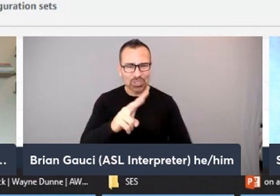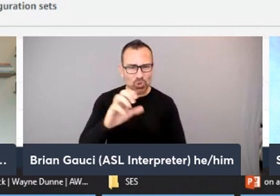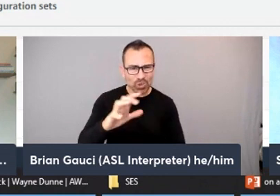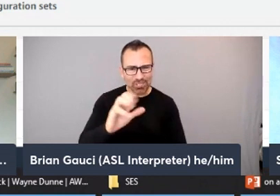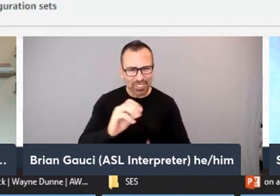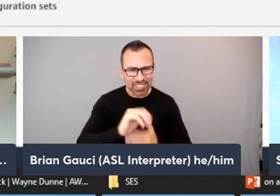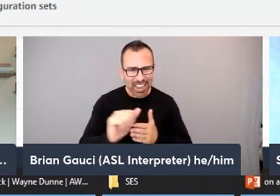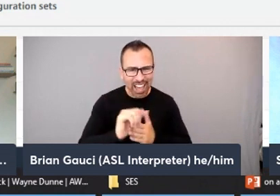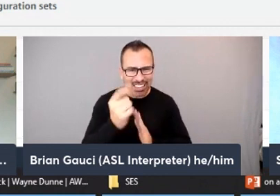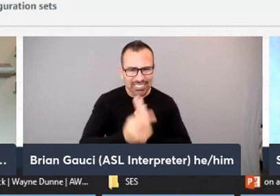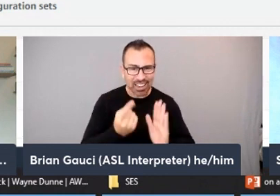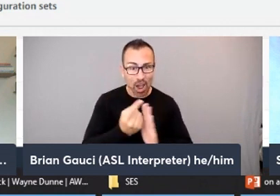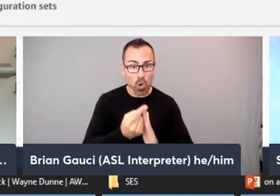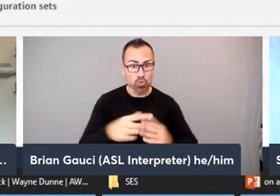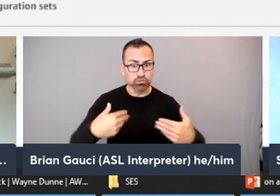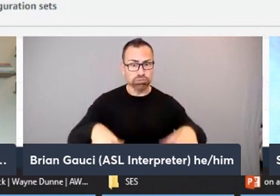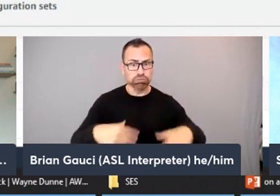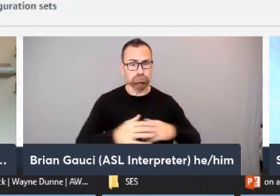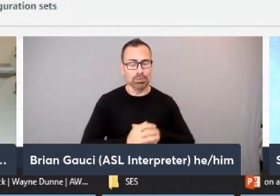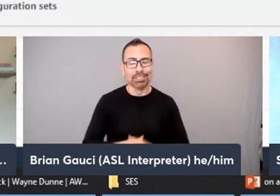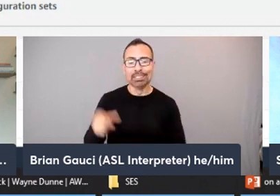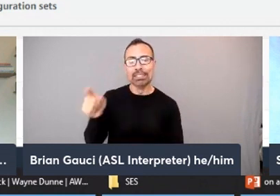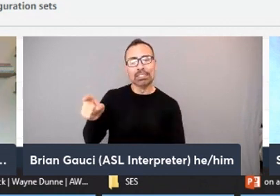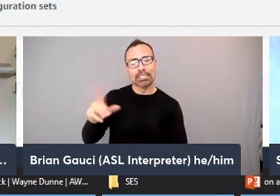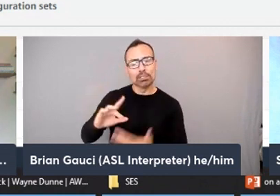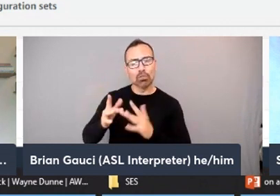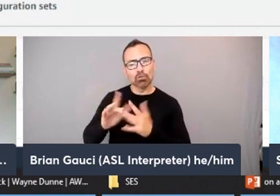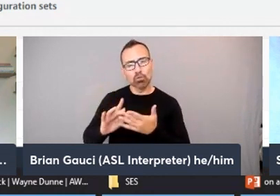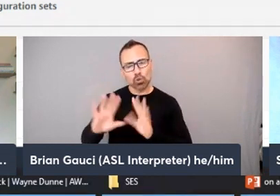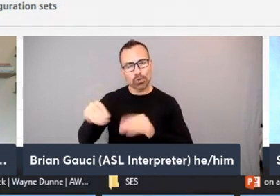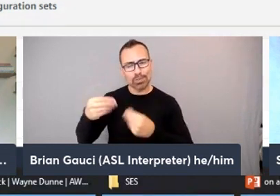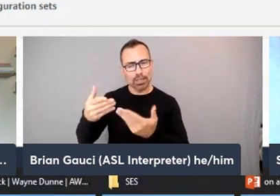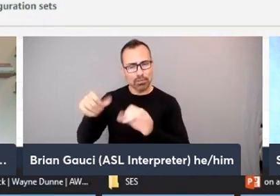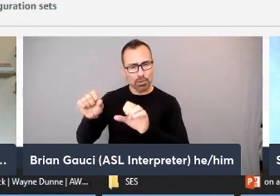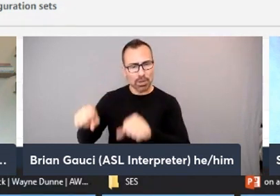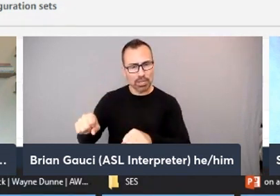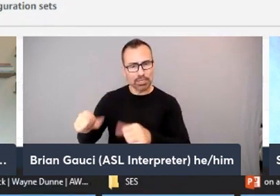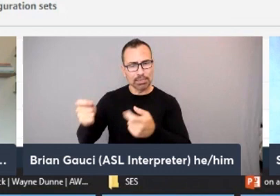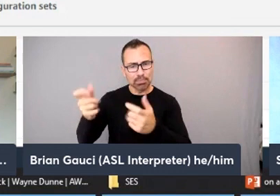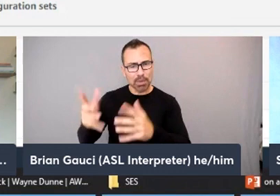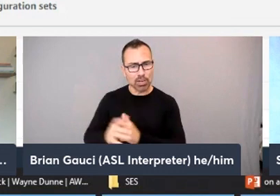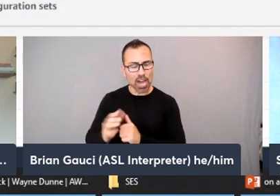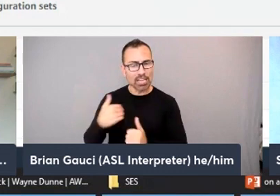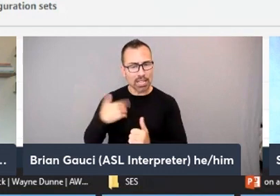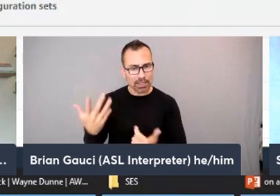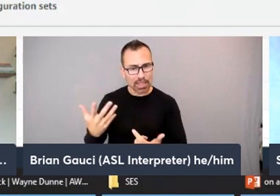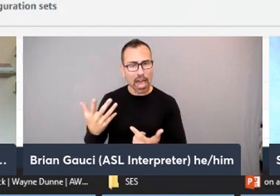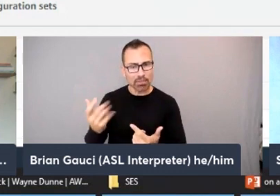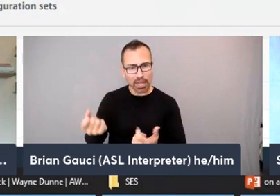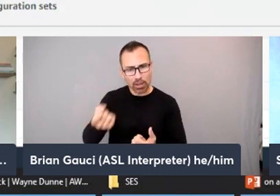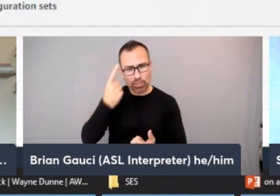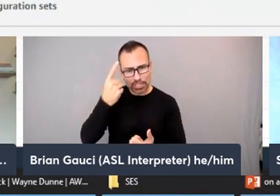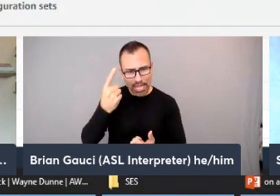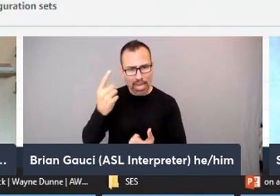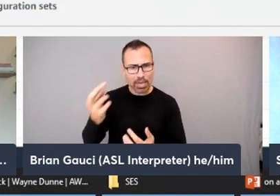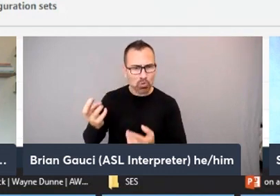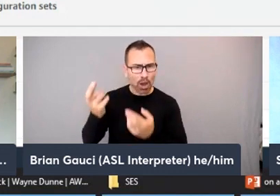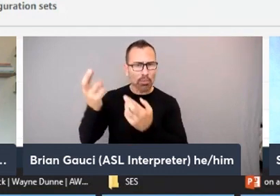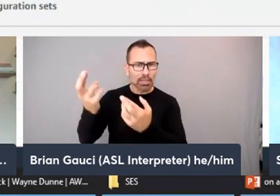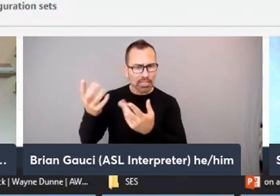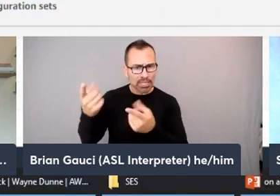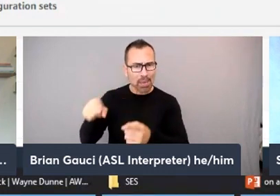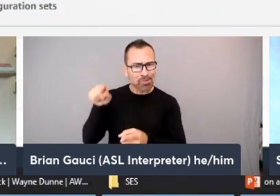Virtual Deliverability Manager gives you a lot of the insights and recommendations about what to do, so you get a lot of that yourself right